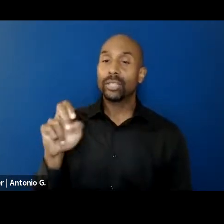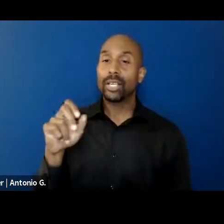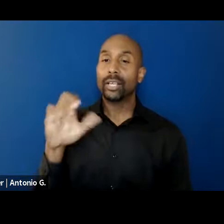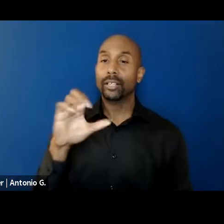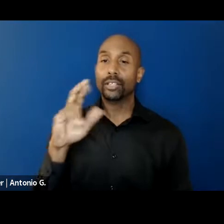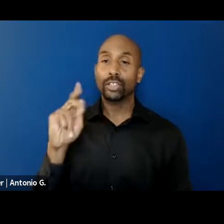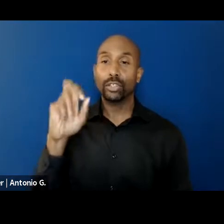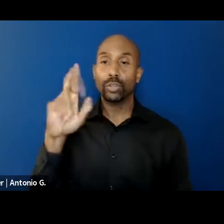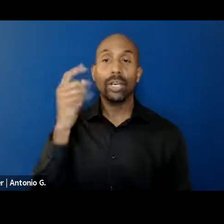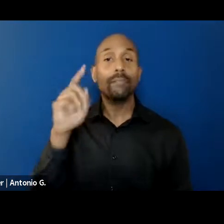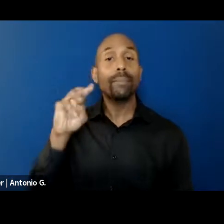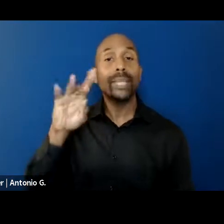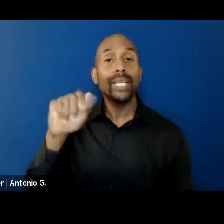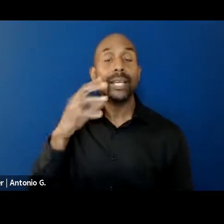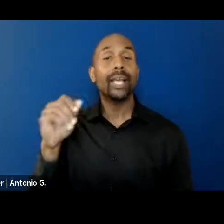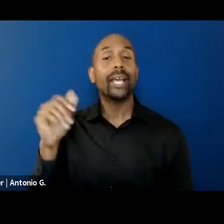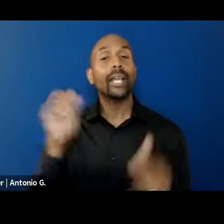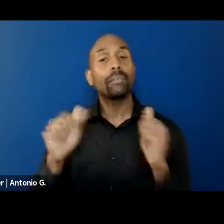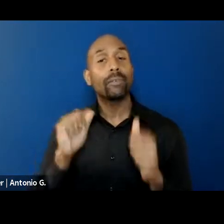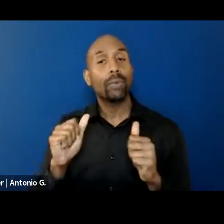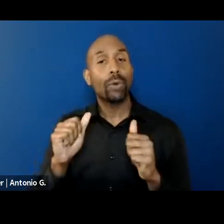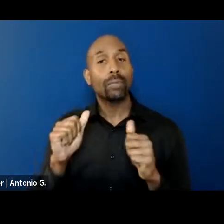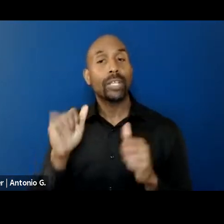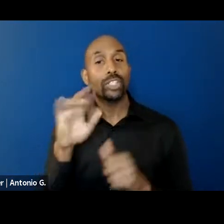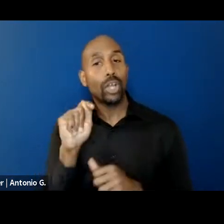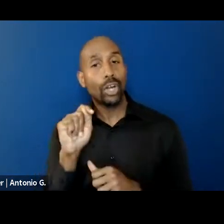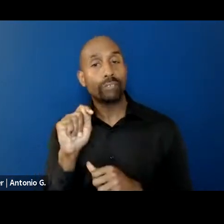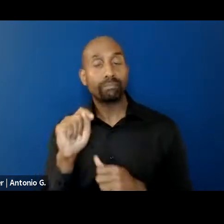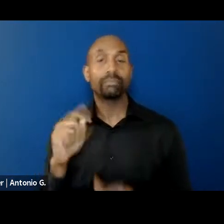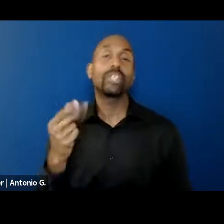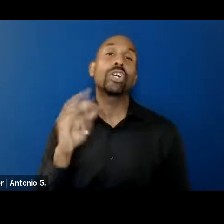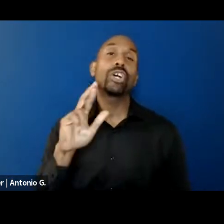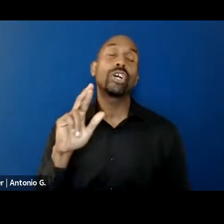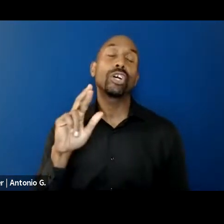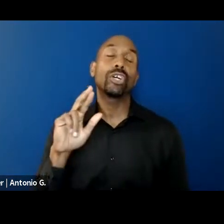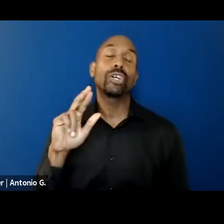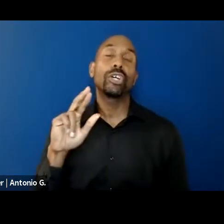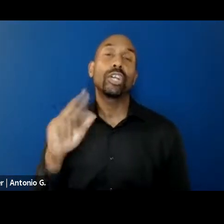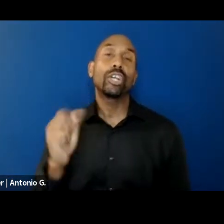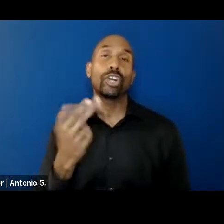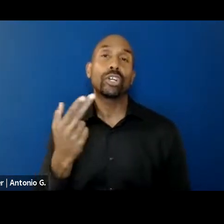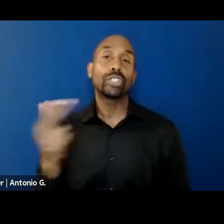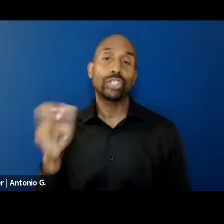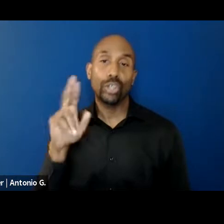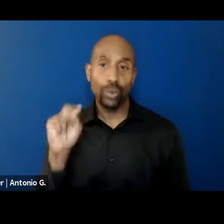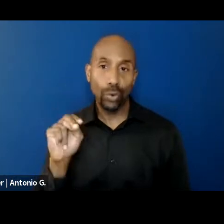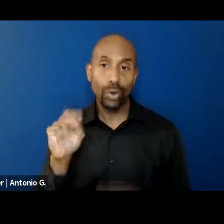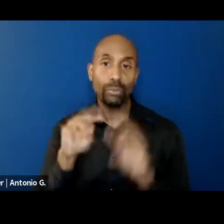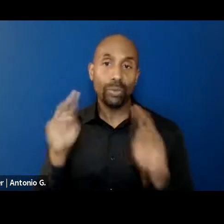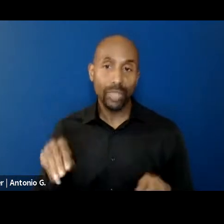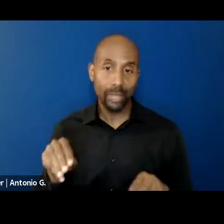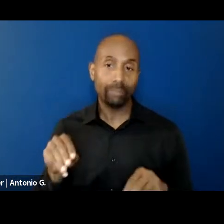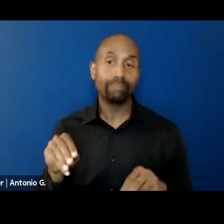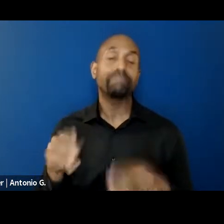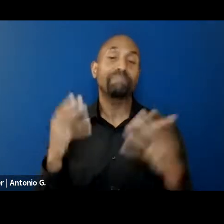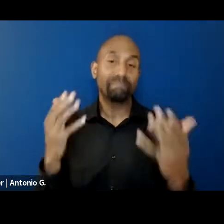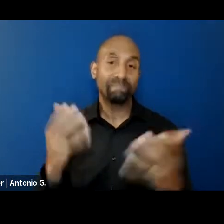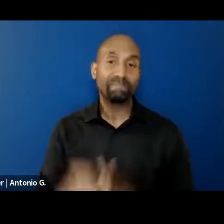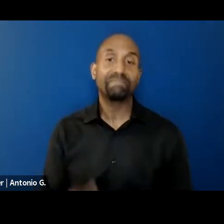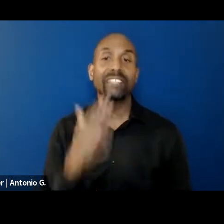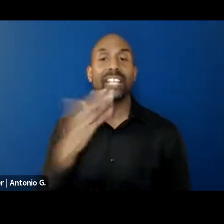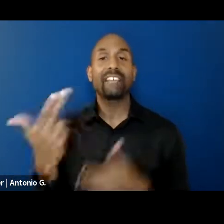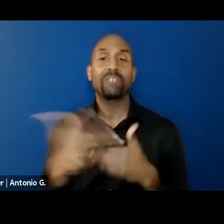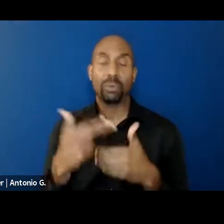and Sculpture Garden. Thank you so much for joining me and Jacolby Satterwhite in conversation as part of the museum's weekly artist